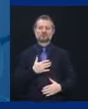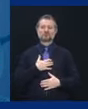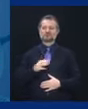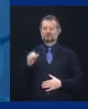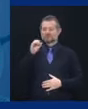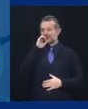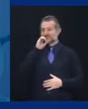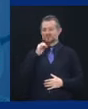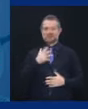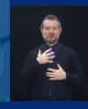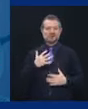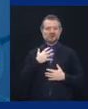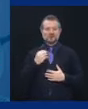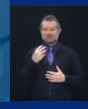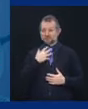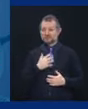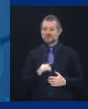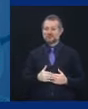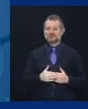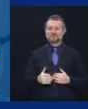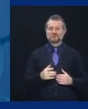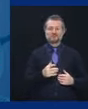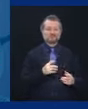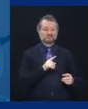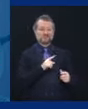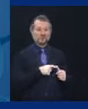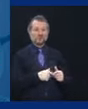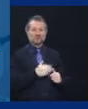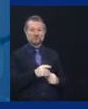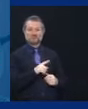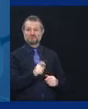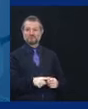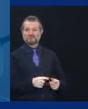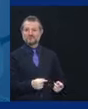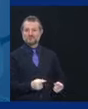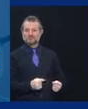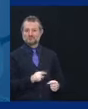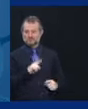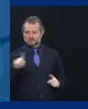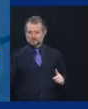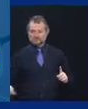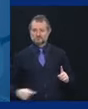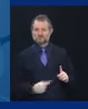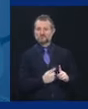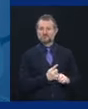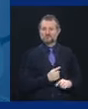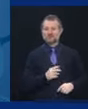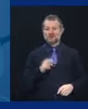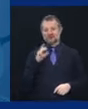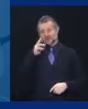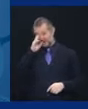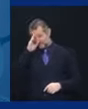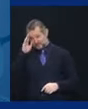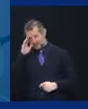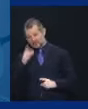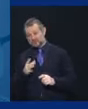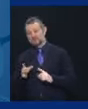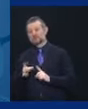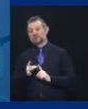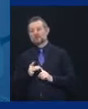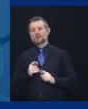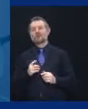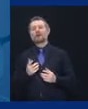mark. But the hospitalization rate lags the infection rate and the positivity rate. So you